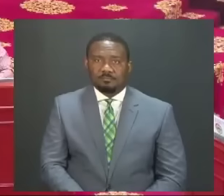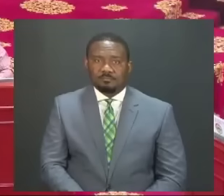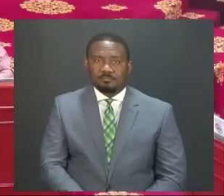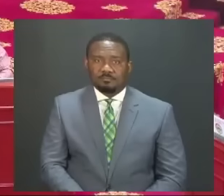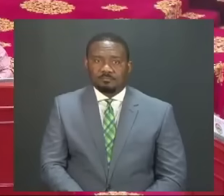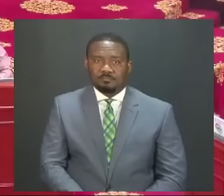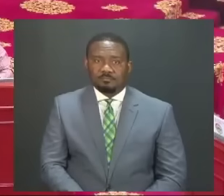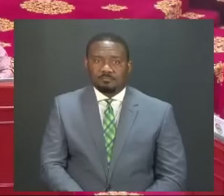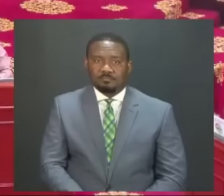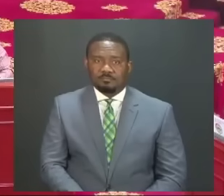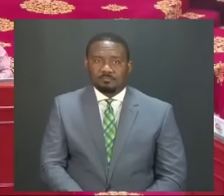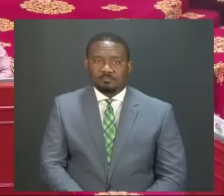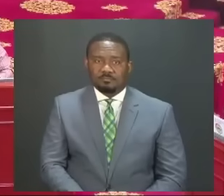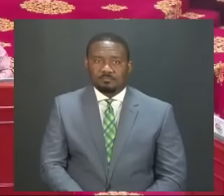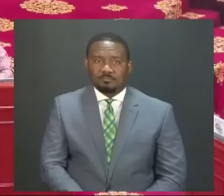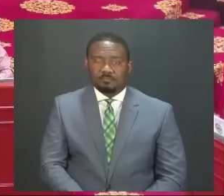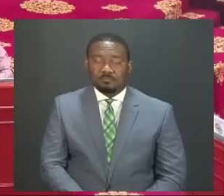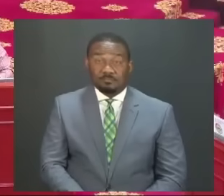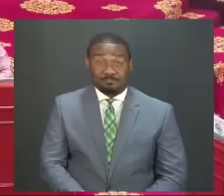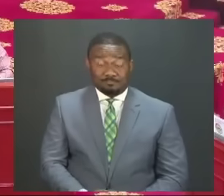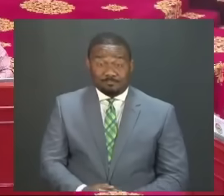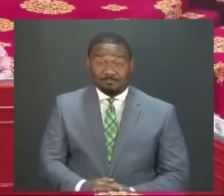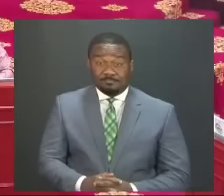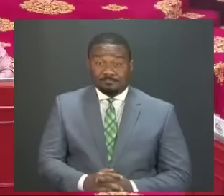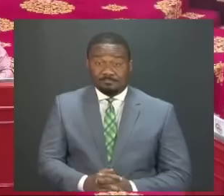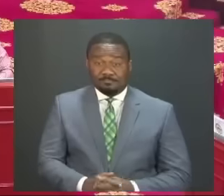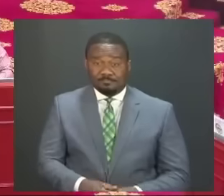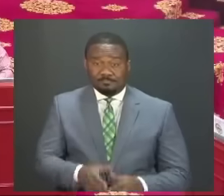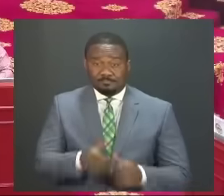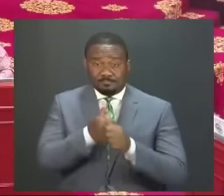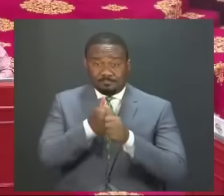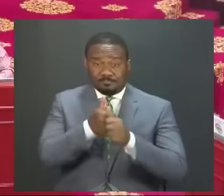Honourable members, going by the order paper,